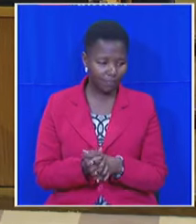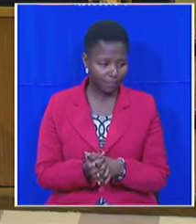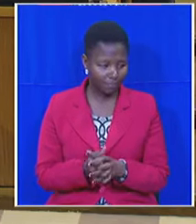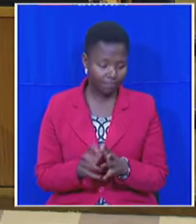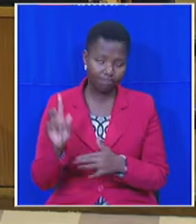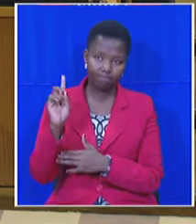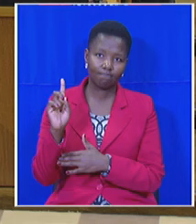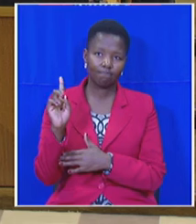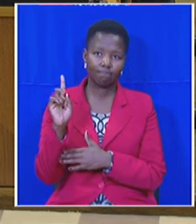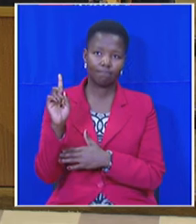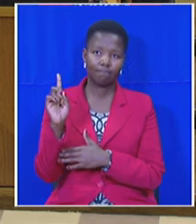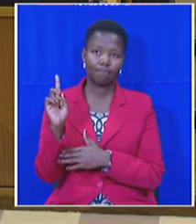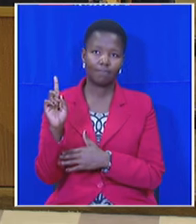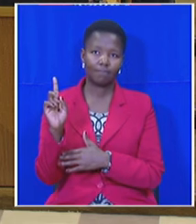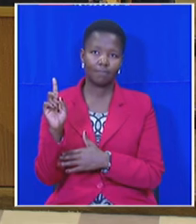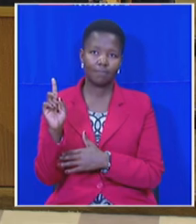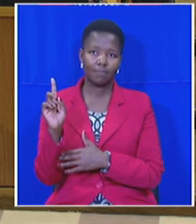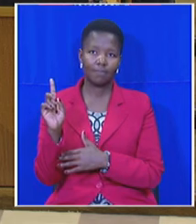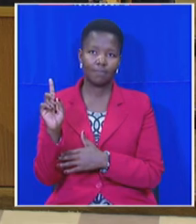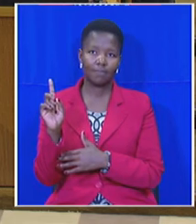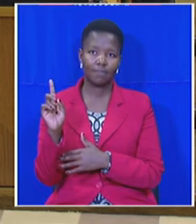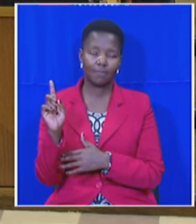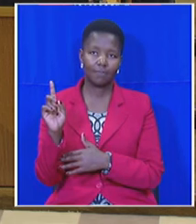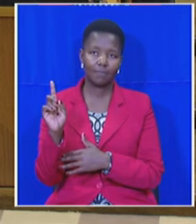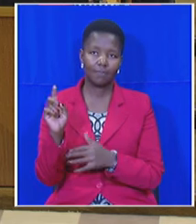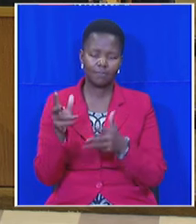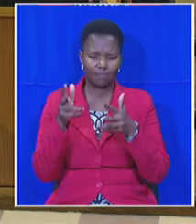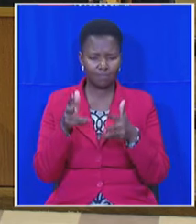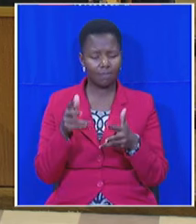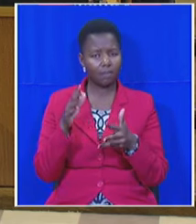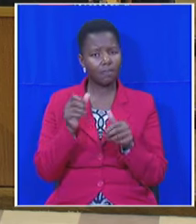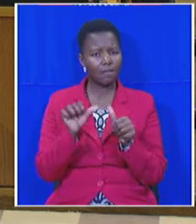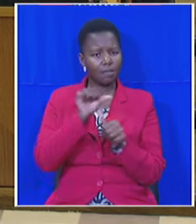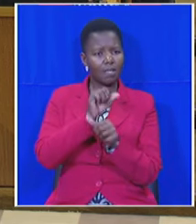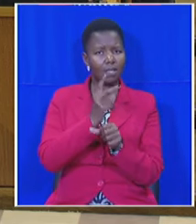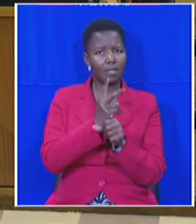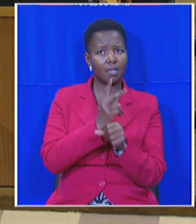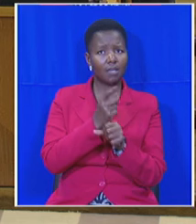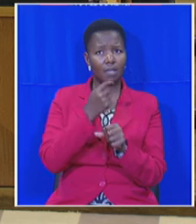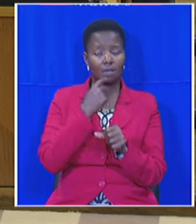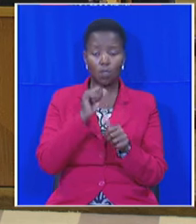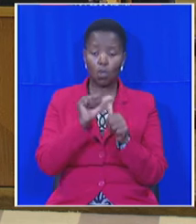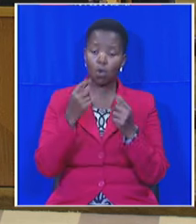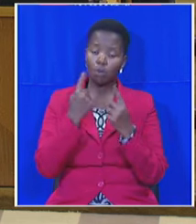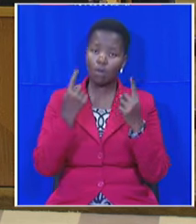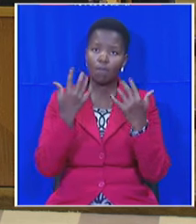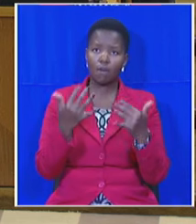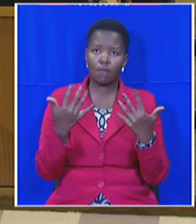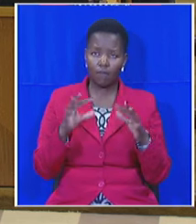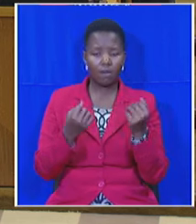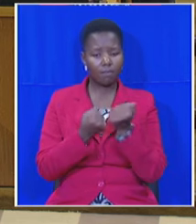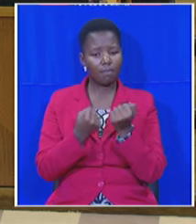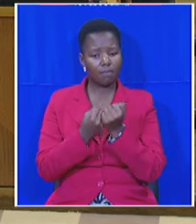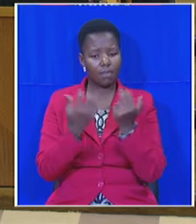Point of order. Order, honorable member. There's no going backwards from being the Mampara of the week, but we actually have supported